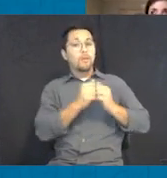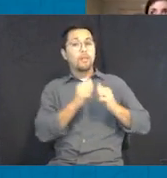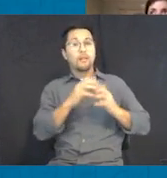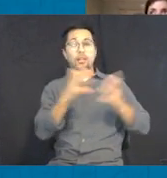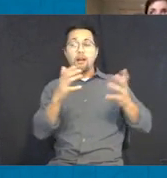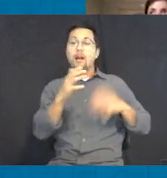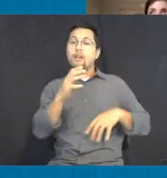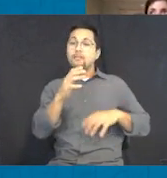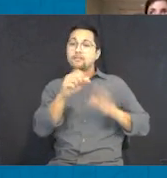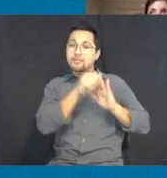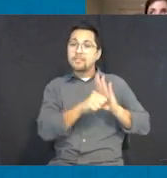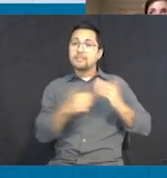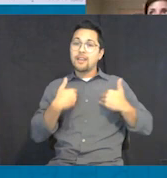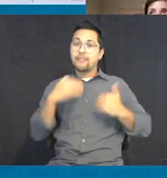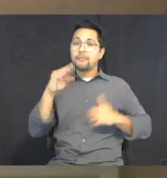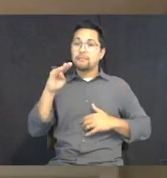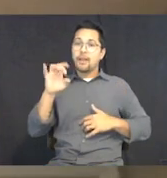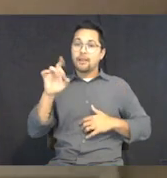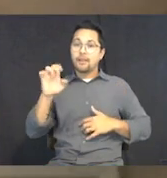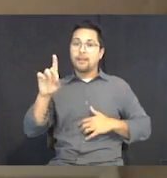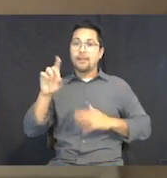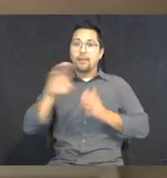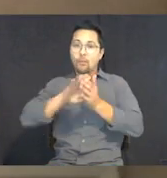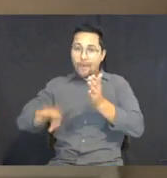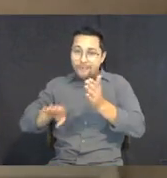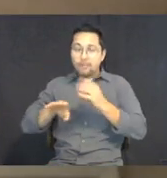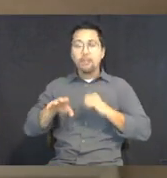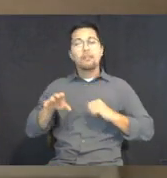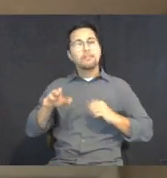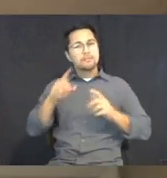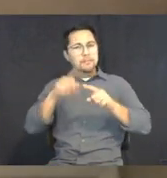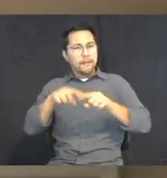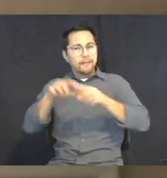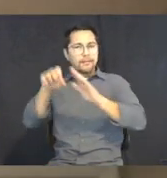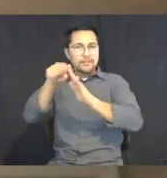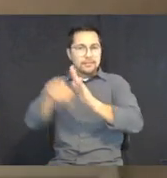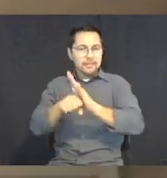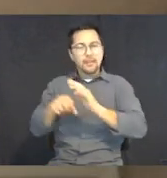everybody enjoys the conference. Take care.